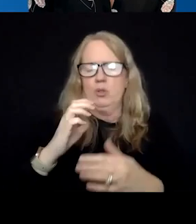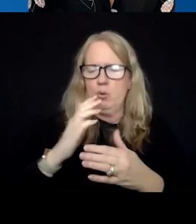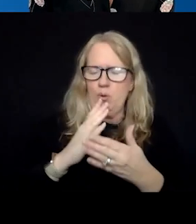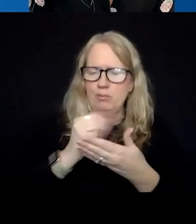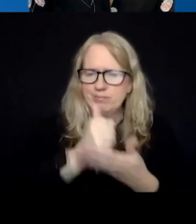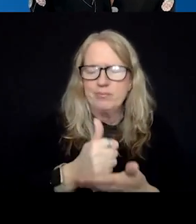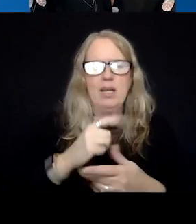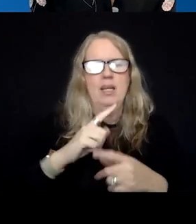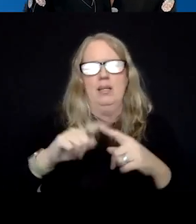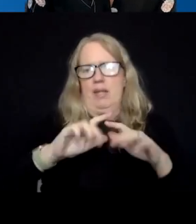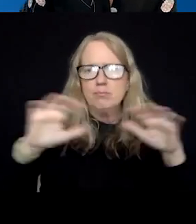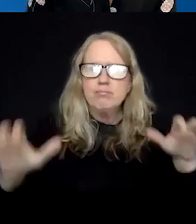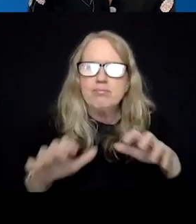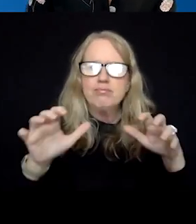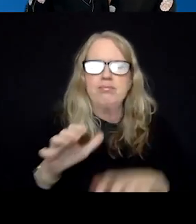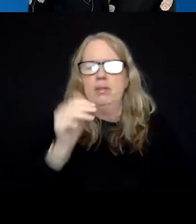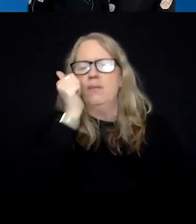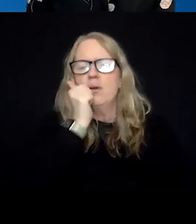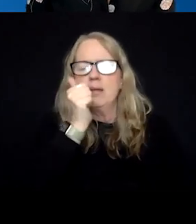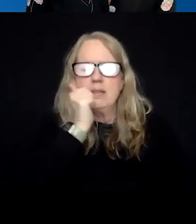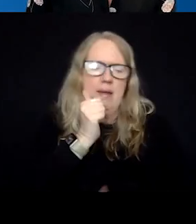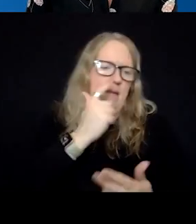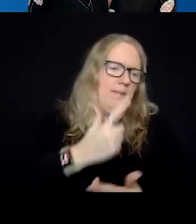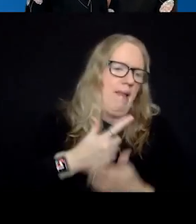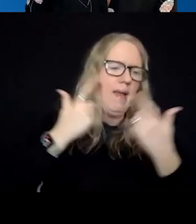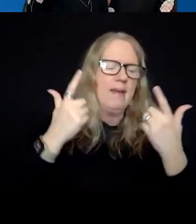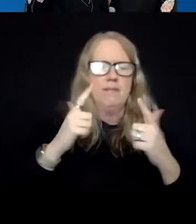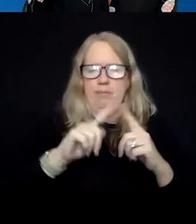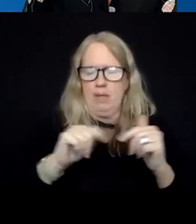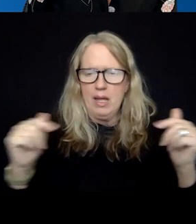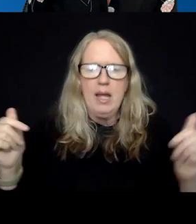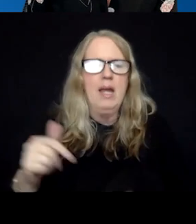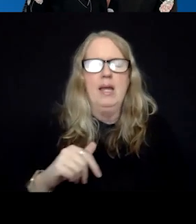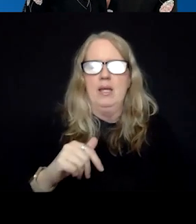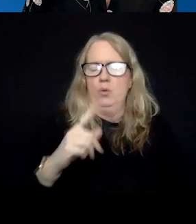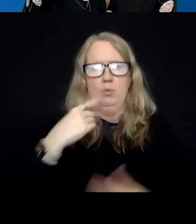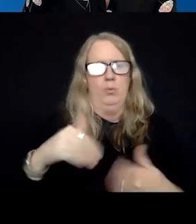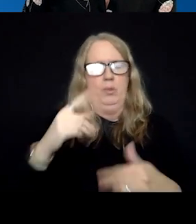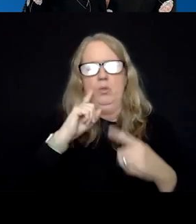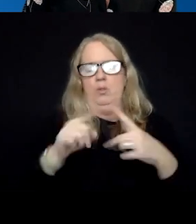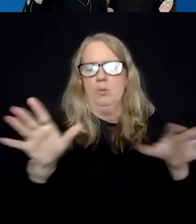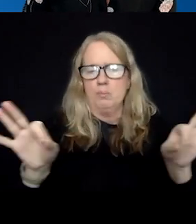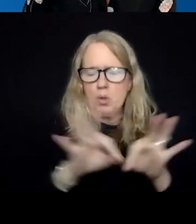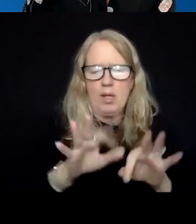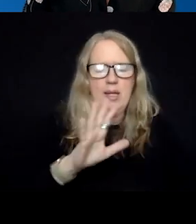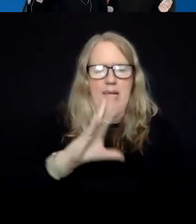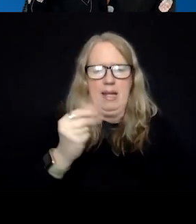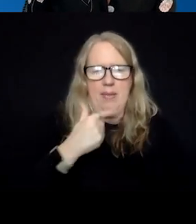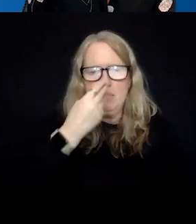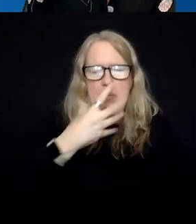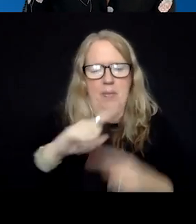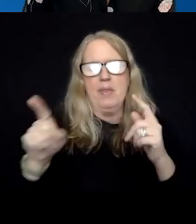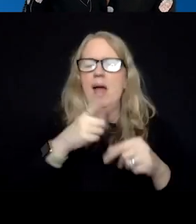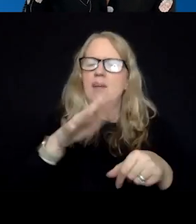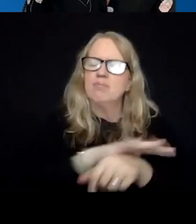robust supports that in their day-to-day lives that help them. And so we all know how important the direct support professional workforce is in filling that role